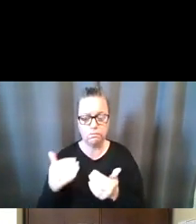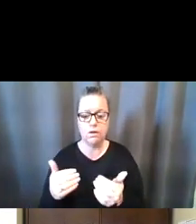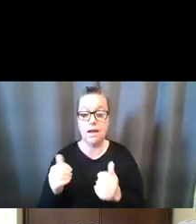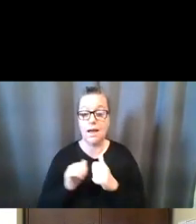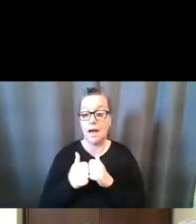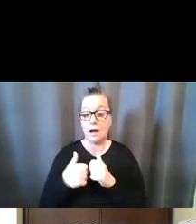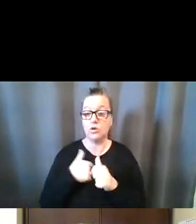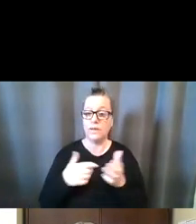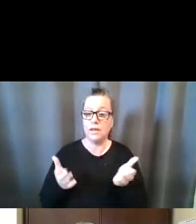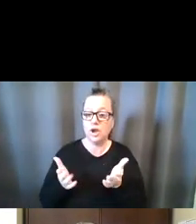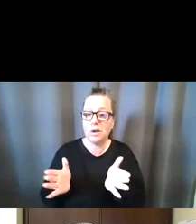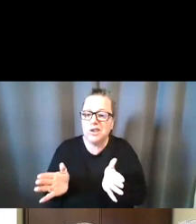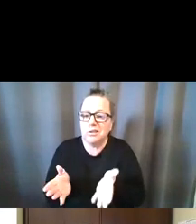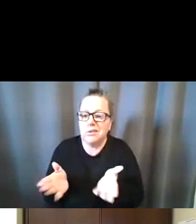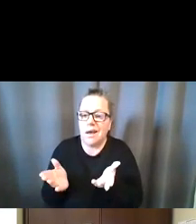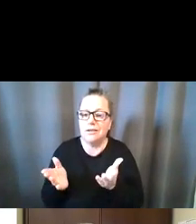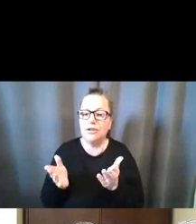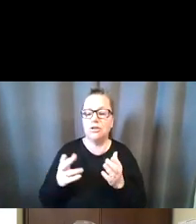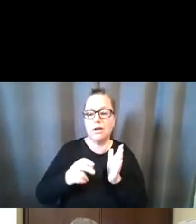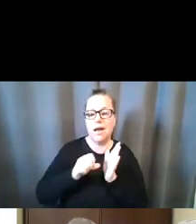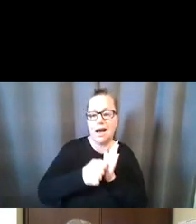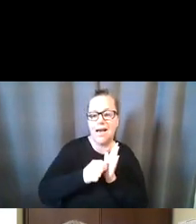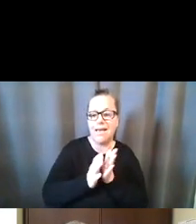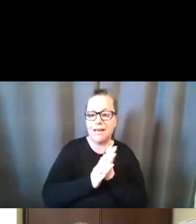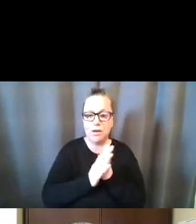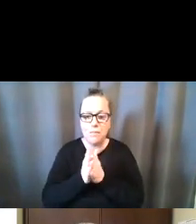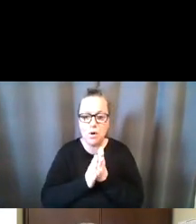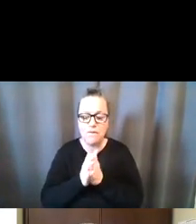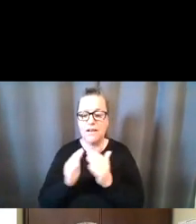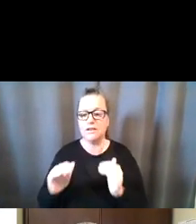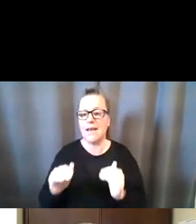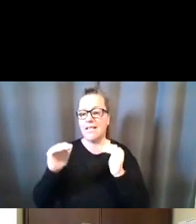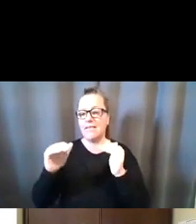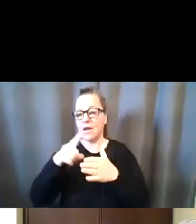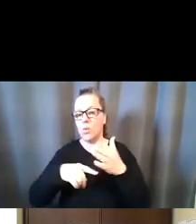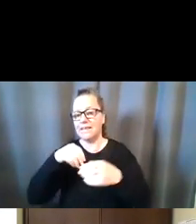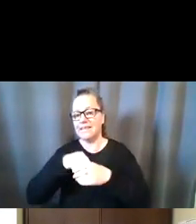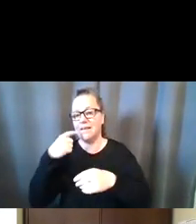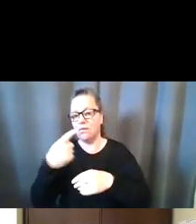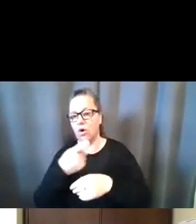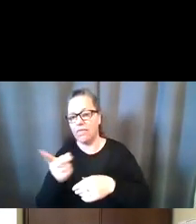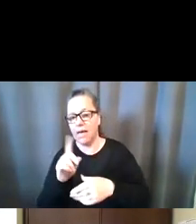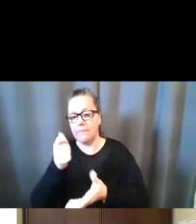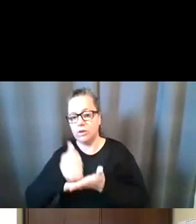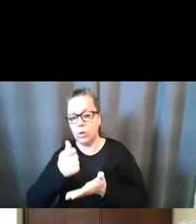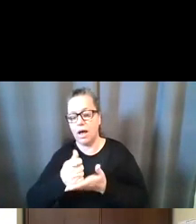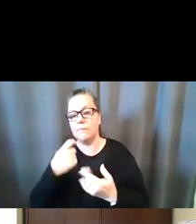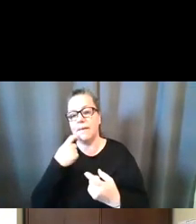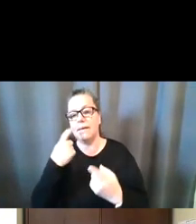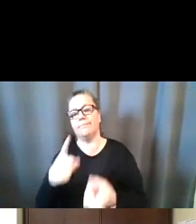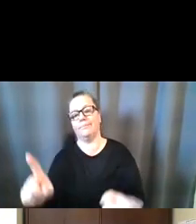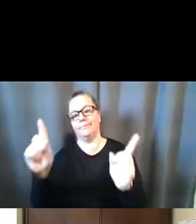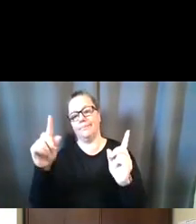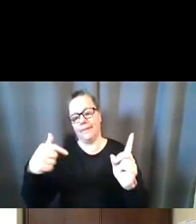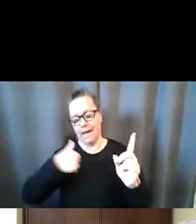encourage, nudge, highlight the motivators, elevate the what's in it for them to help them get to that point of saying, I